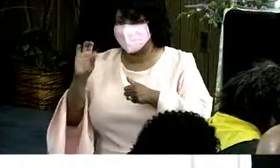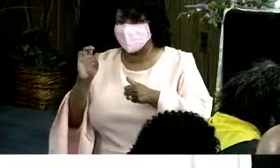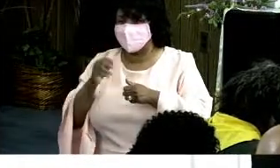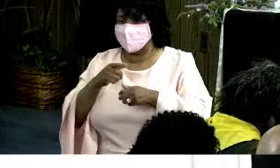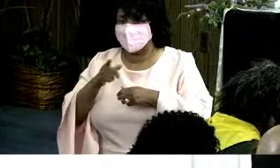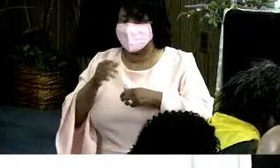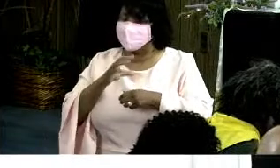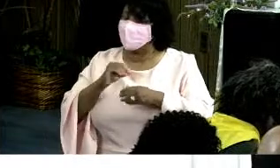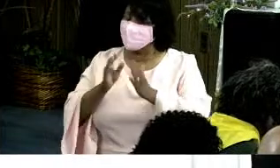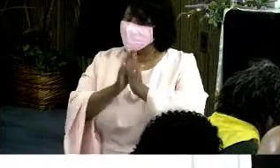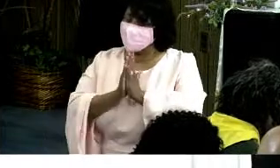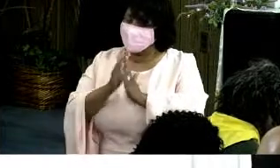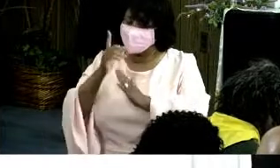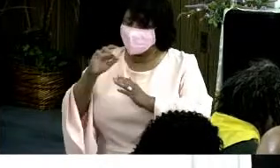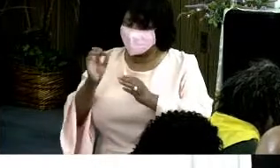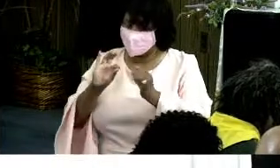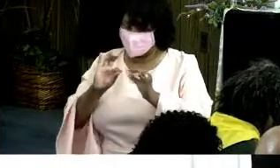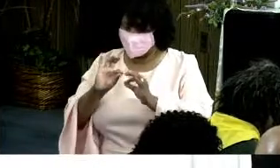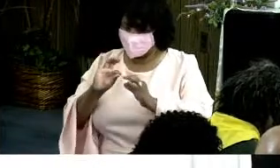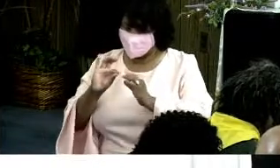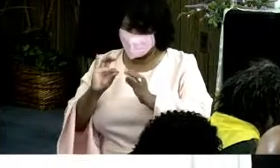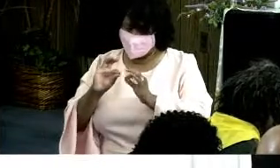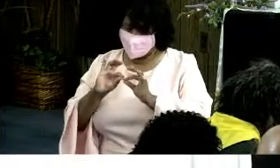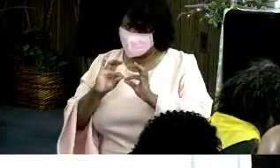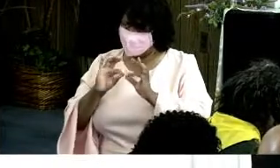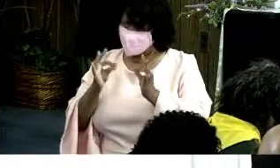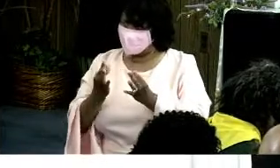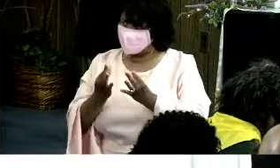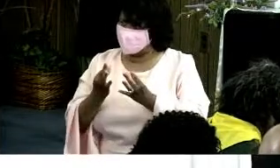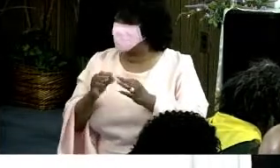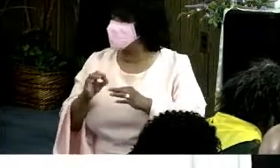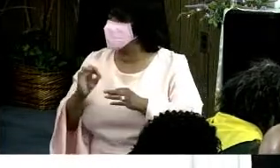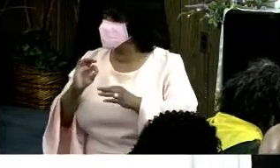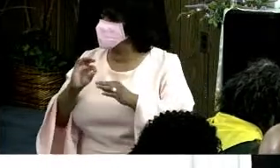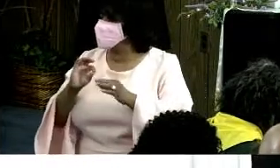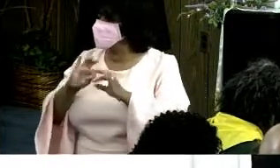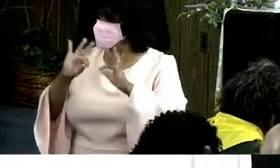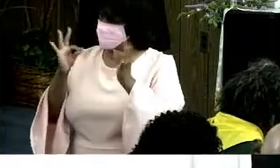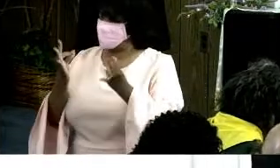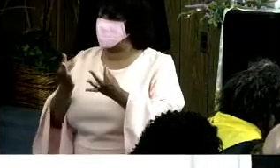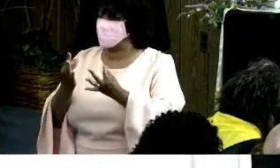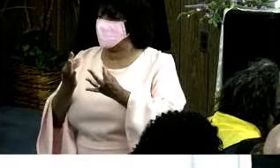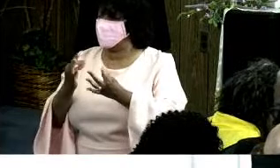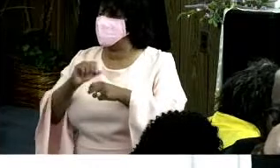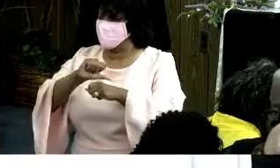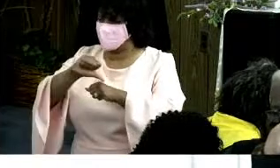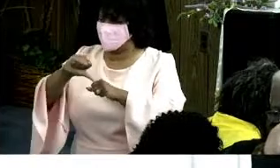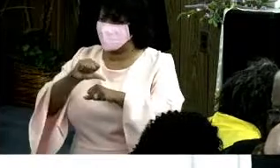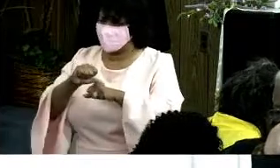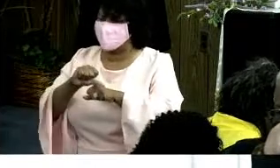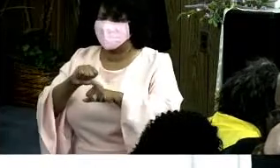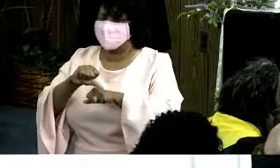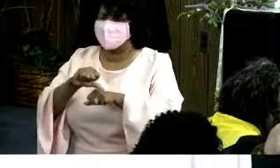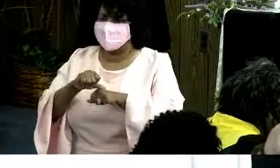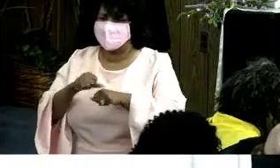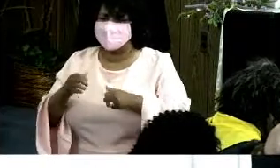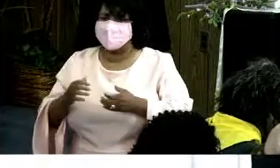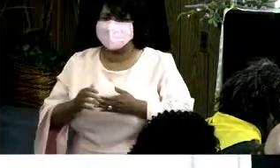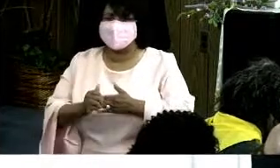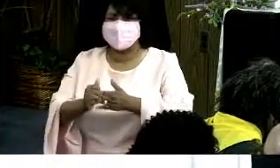and we anoint them now, Lord, sealing them in the mission of pathfinders, guides who lead the way.